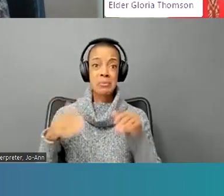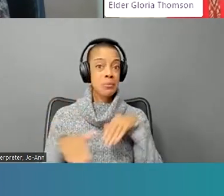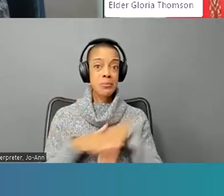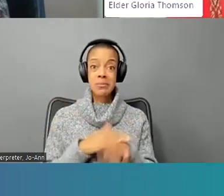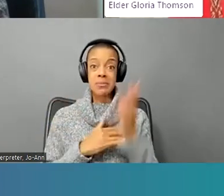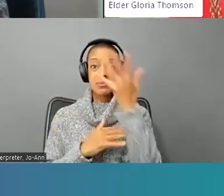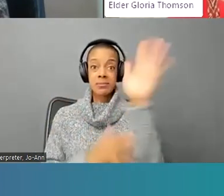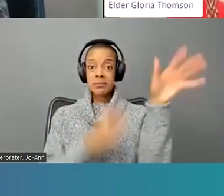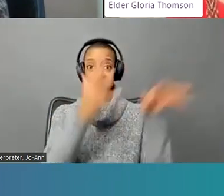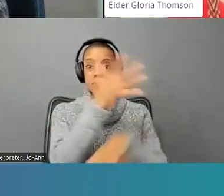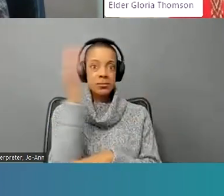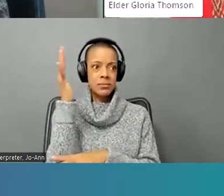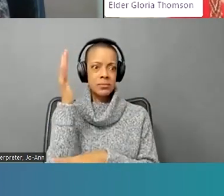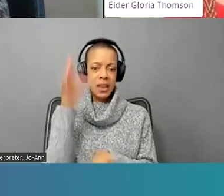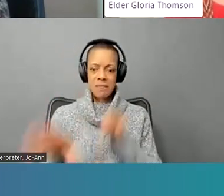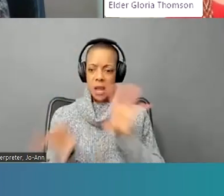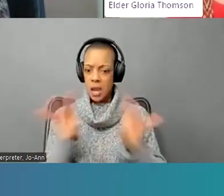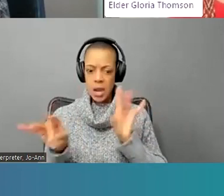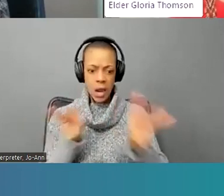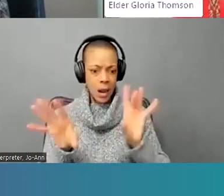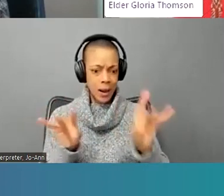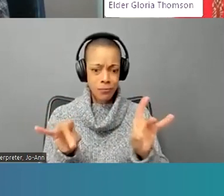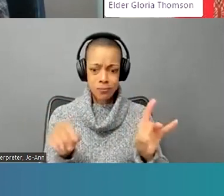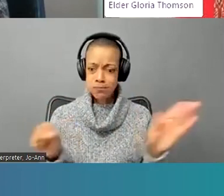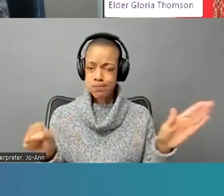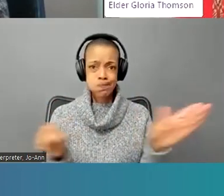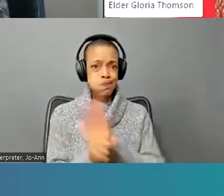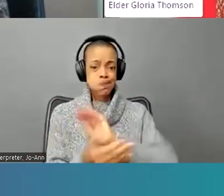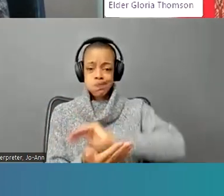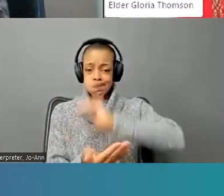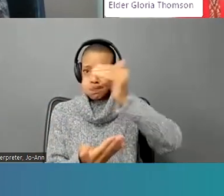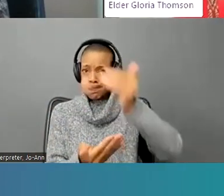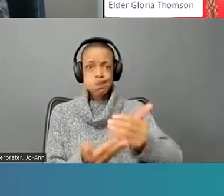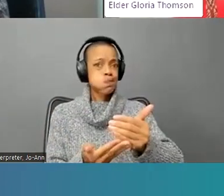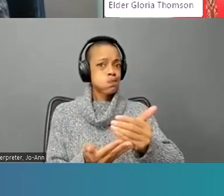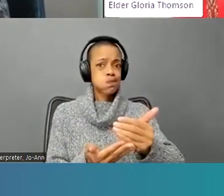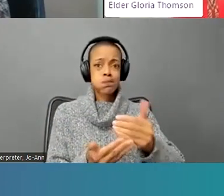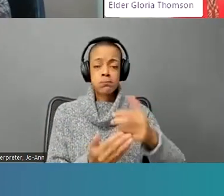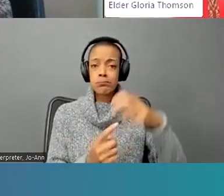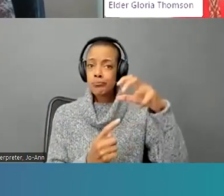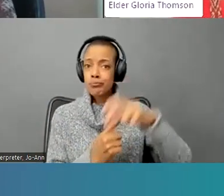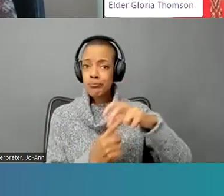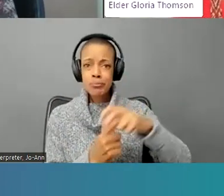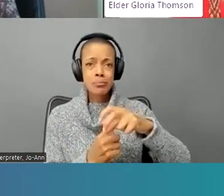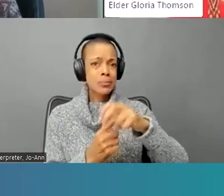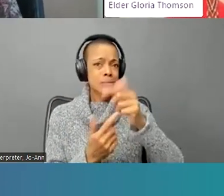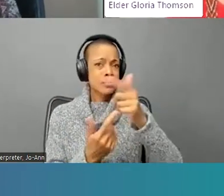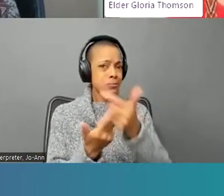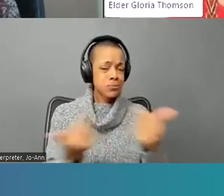meal, because of the vegetation that grows there, the mushrooms, there's so leeks